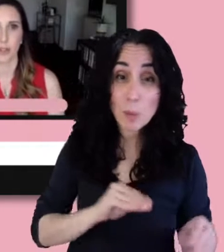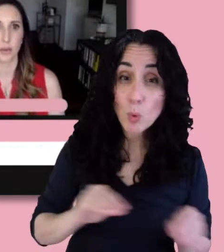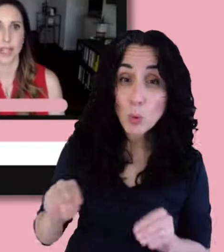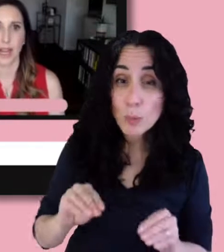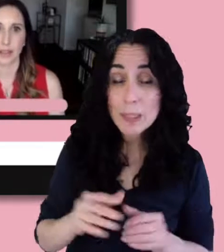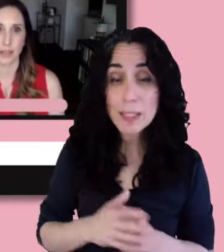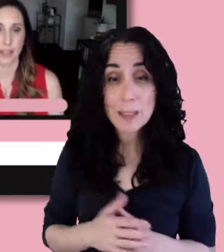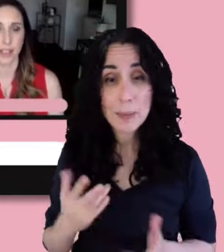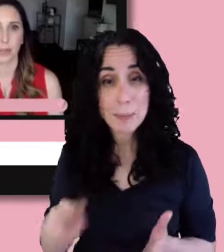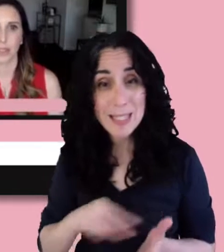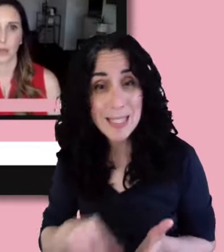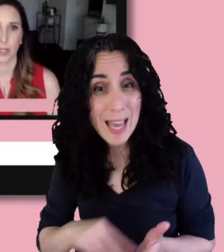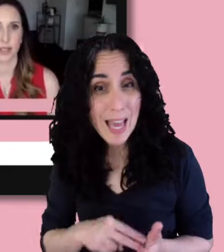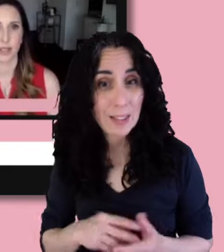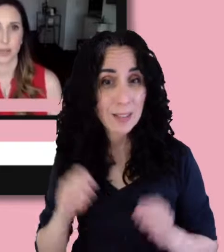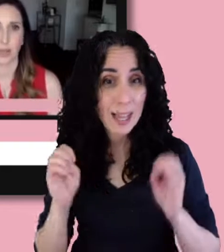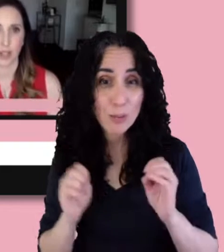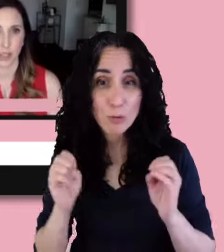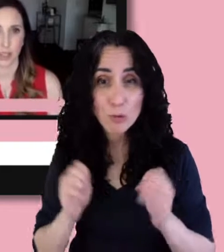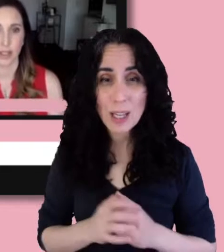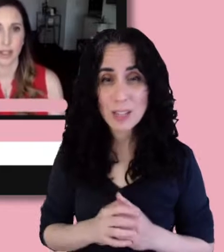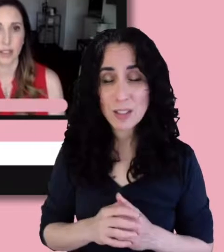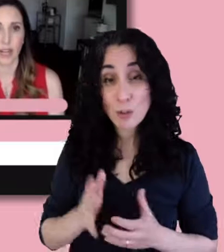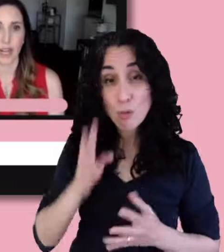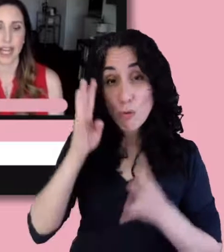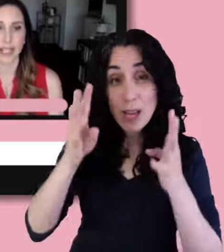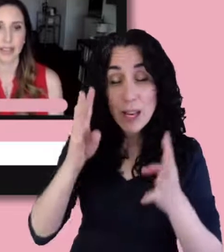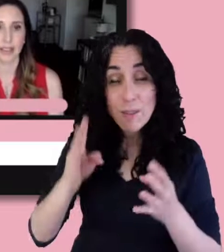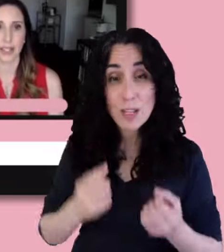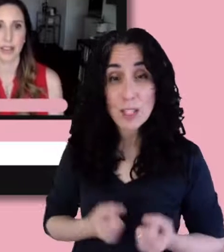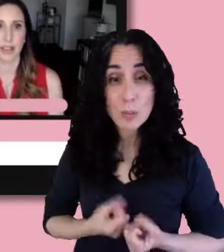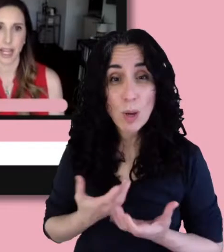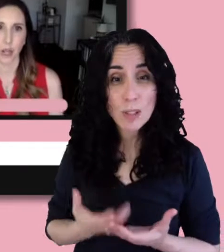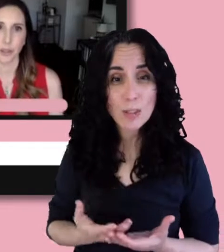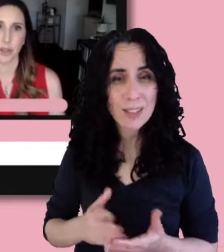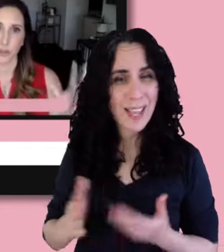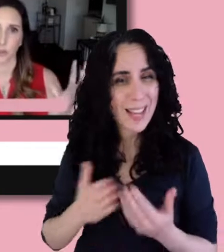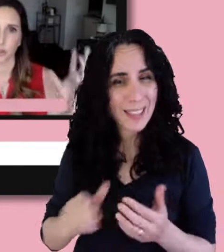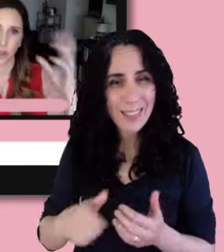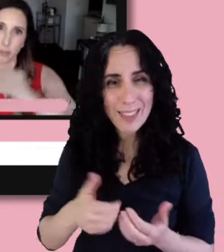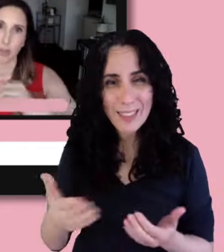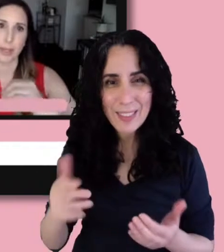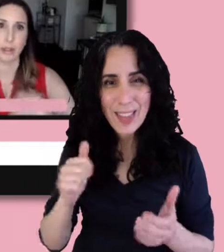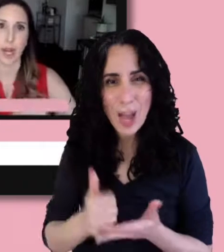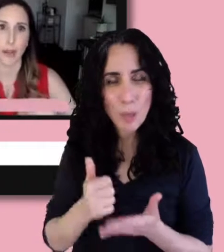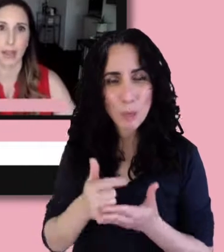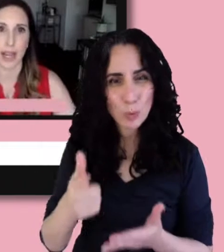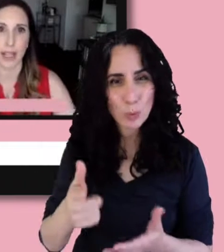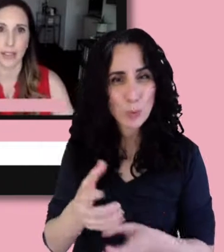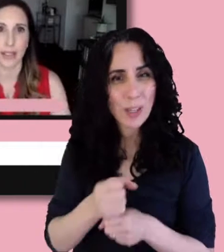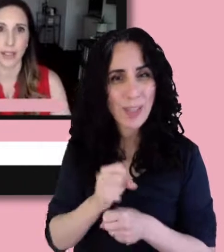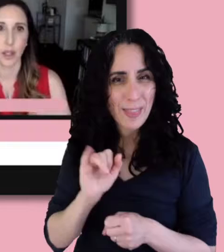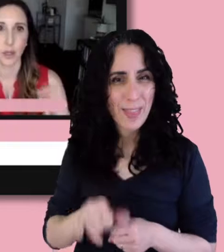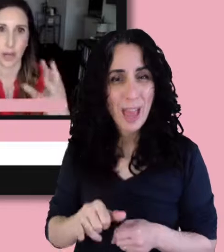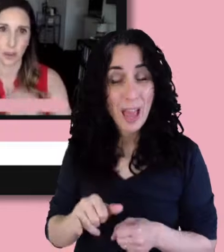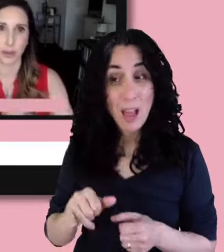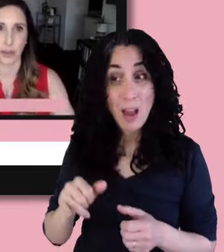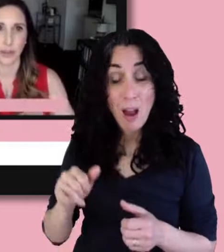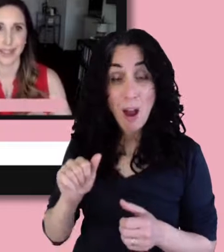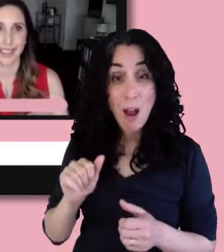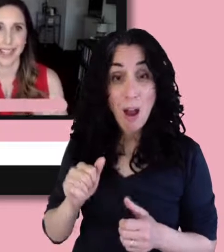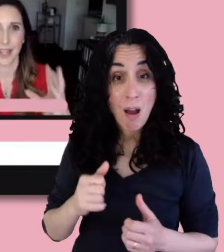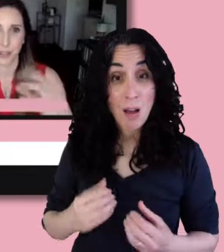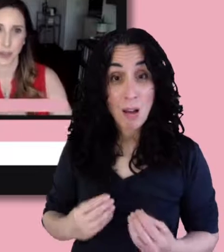whether you dance, it could be a creative expression. Anything that helps you sort of jump up and grab that